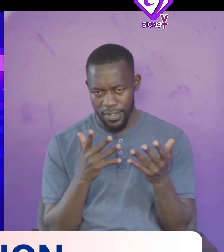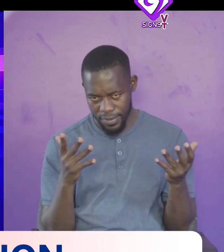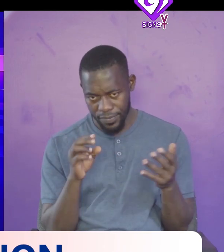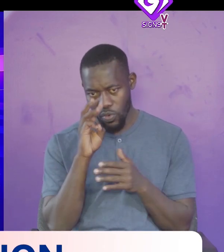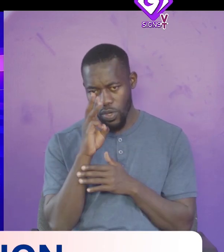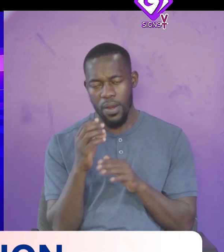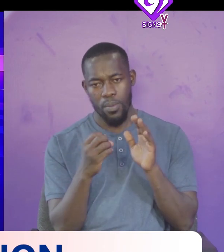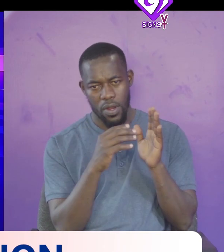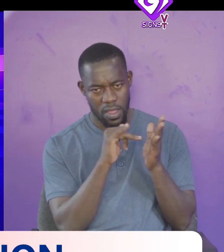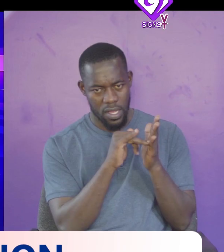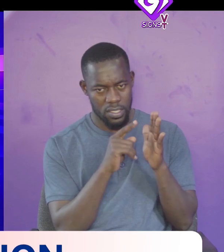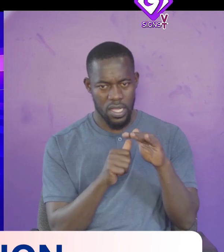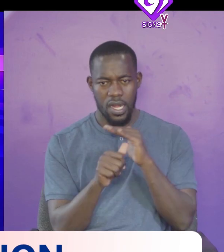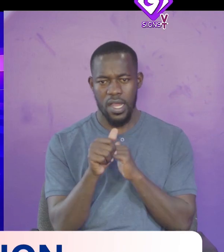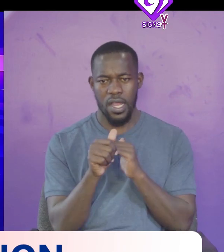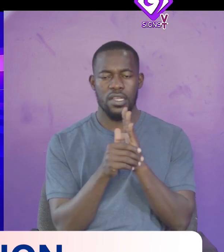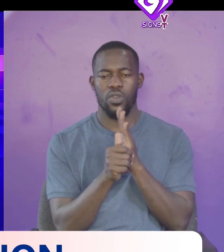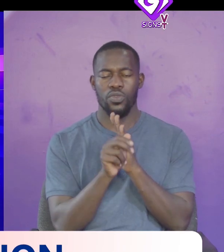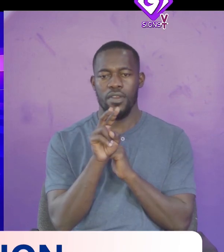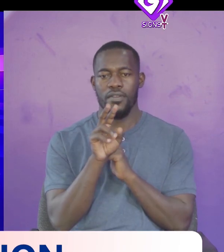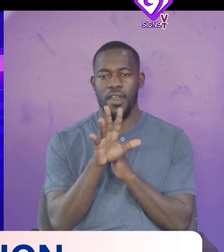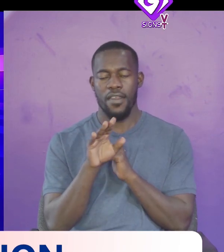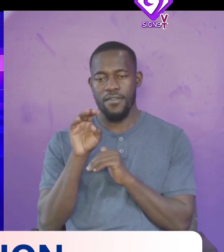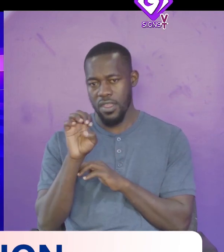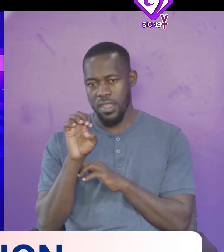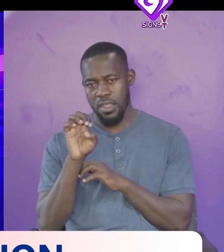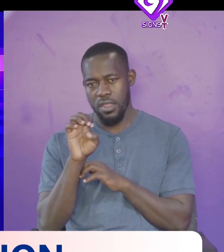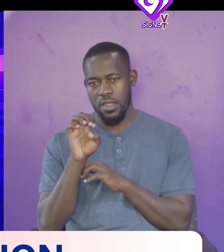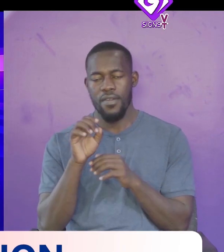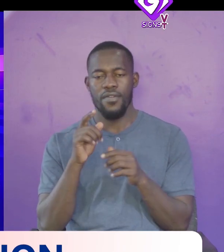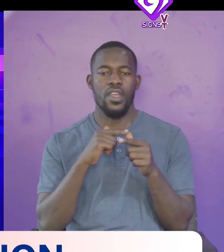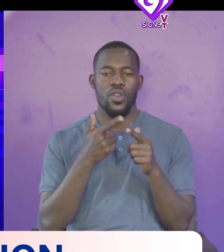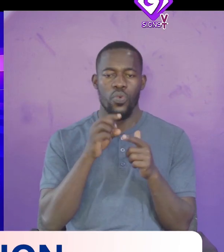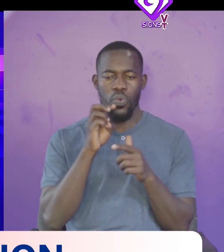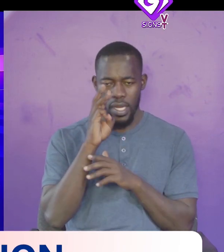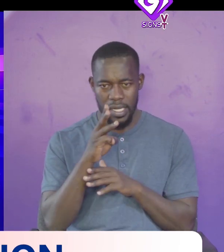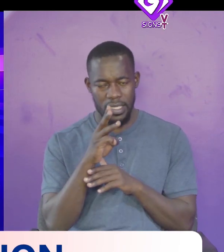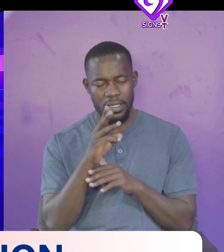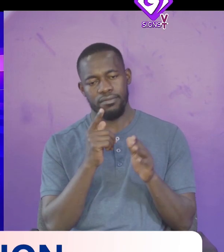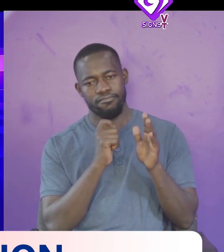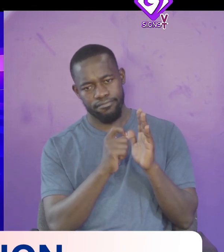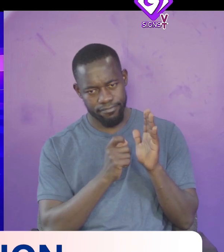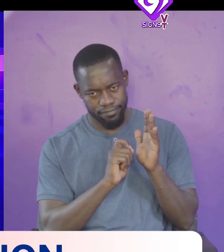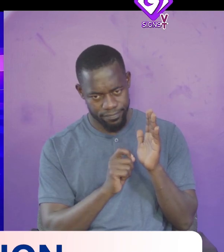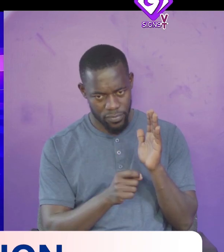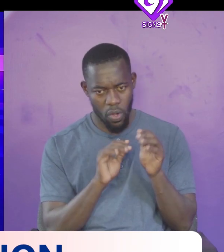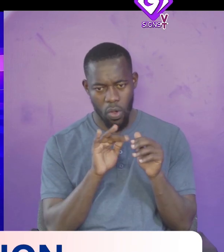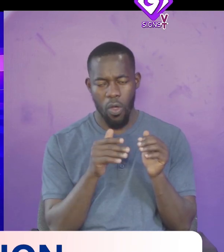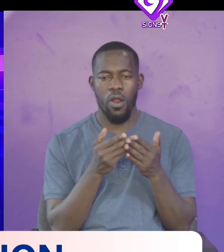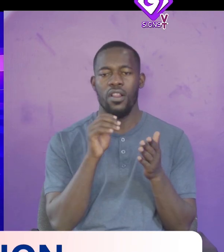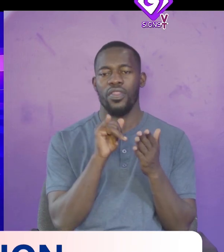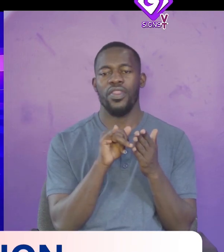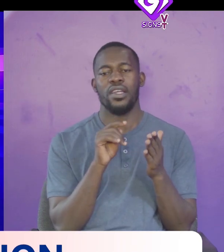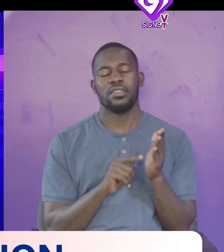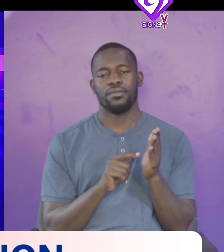in Article 25E. Okay. Exempted items. And then we are going to list those items in the Schedule 7. What are some of